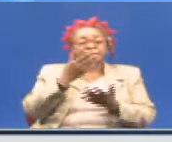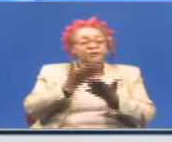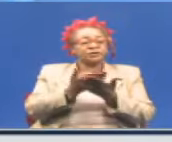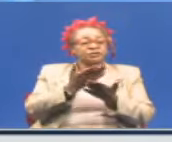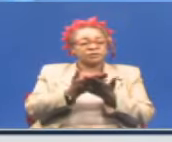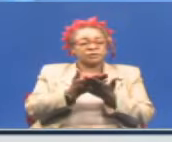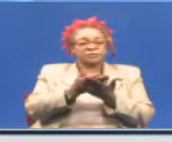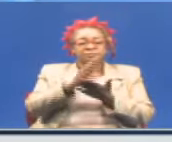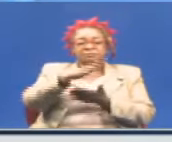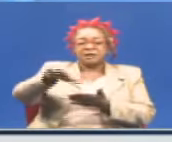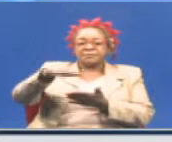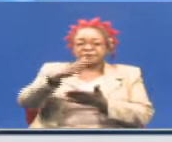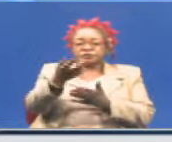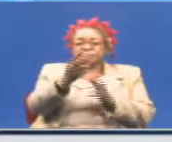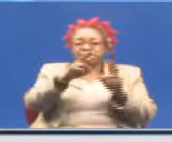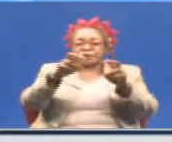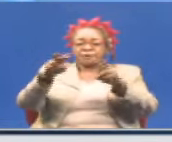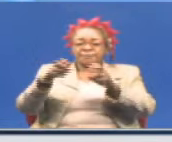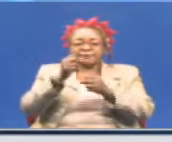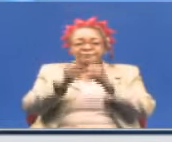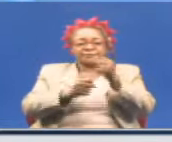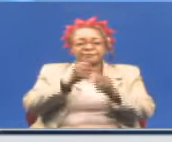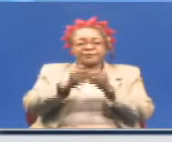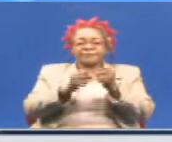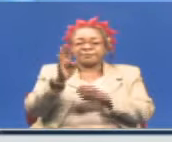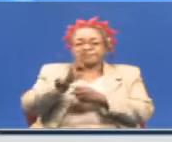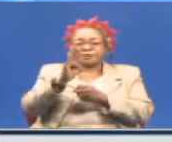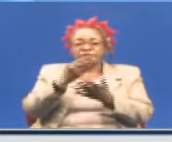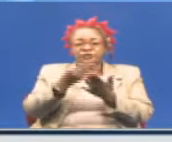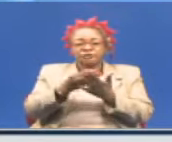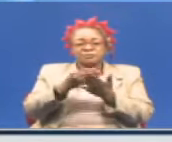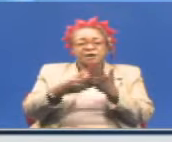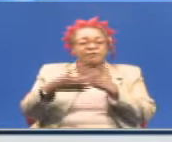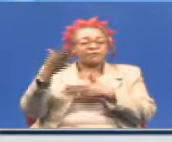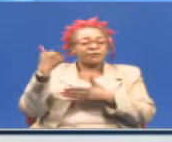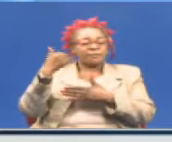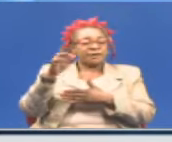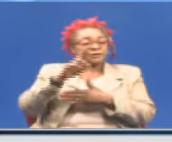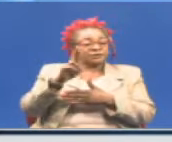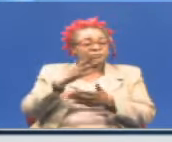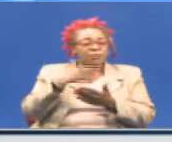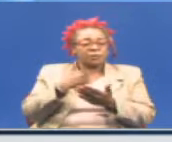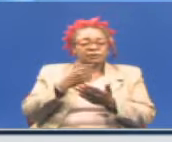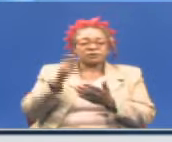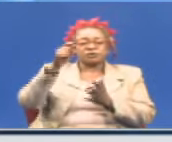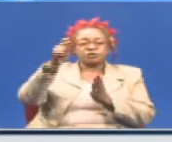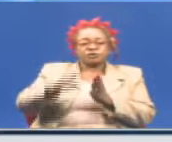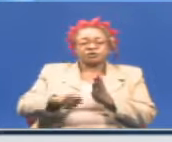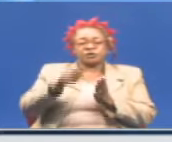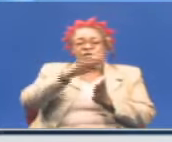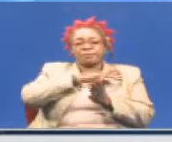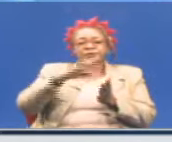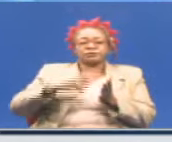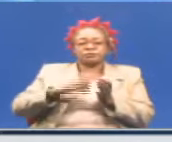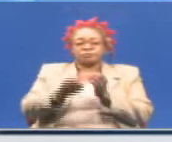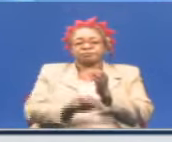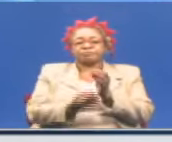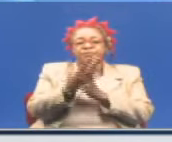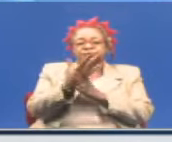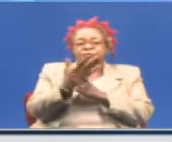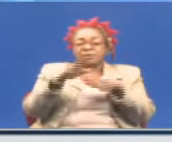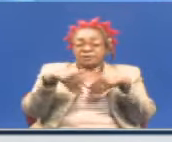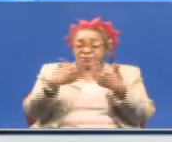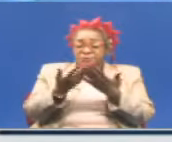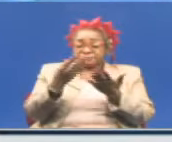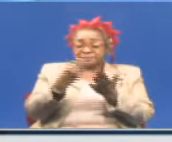alleged illegal expenditure of 55 billion shillings by the former regime, now wants a judicial commission of public inquiry into how the monies